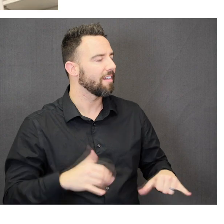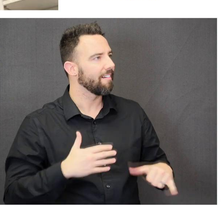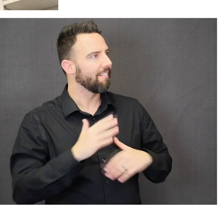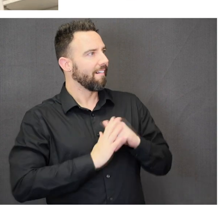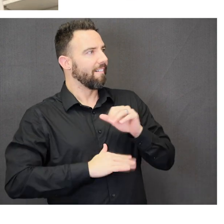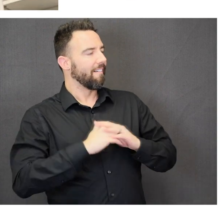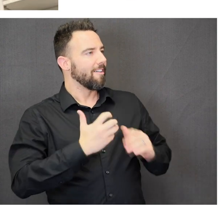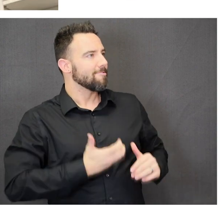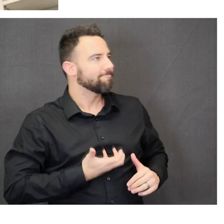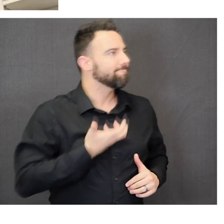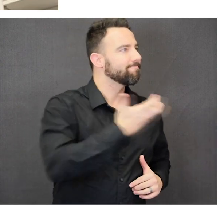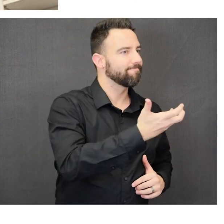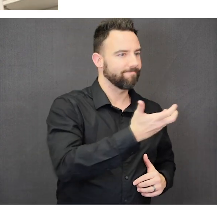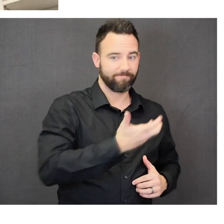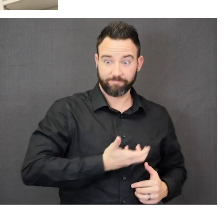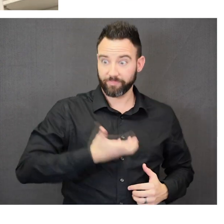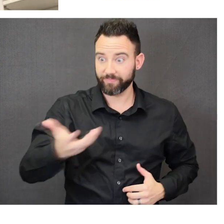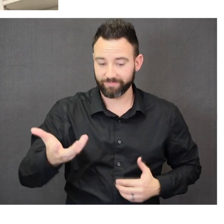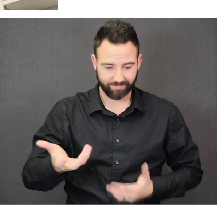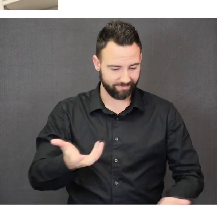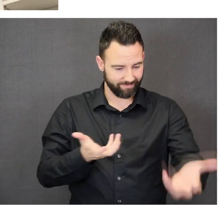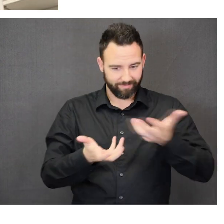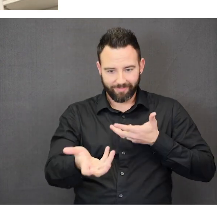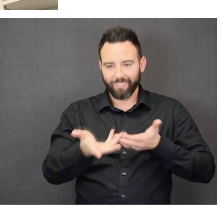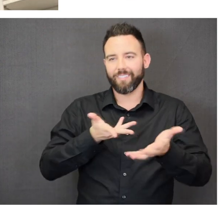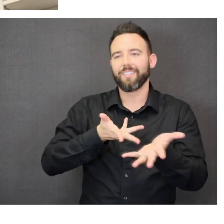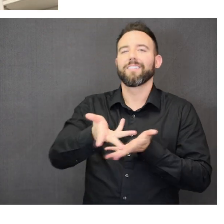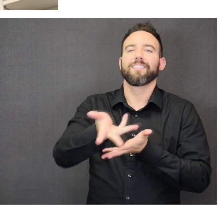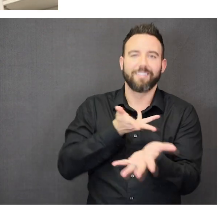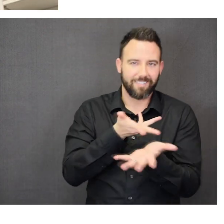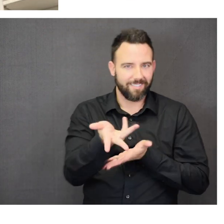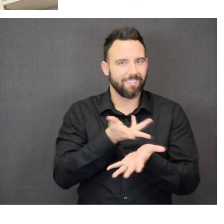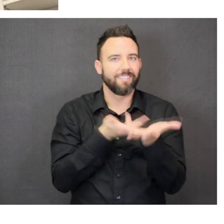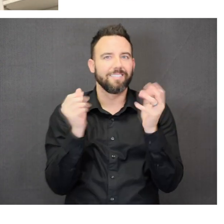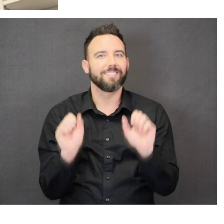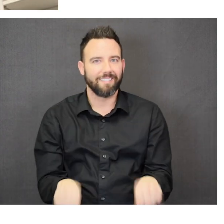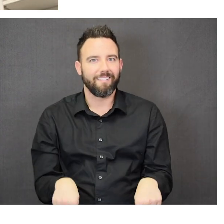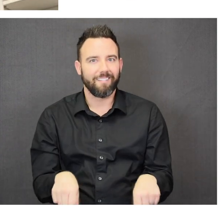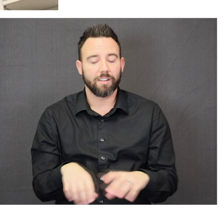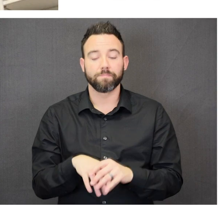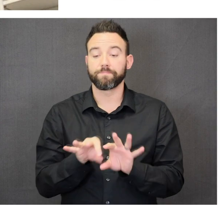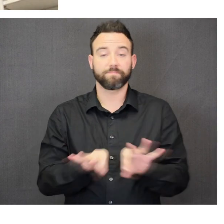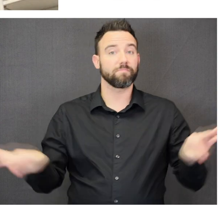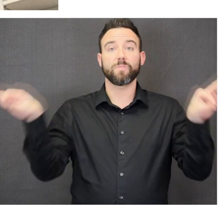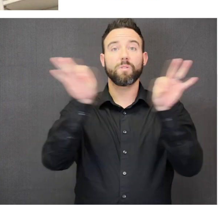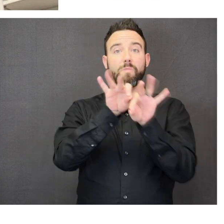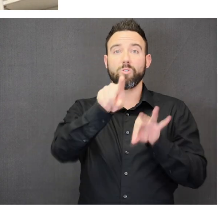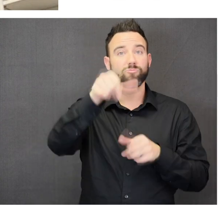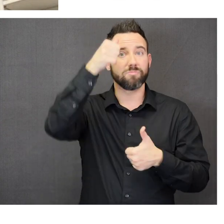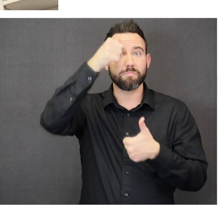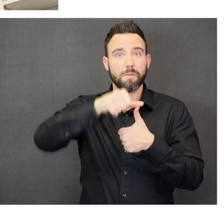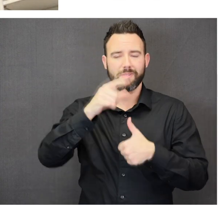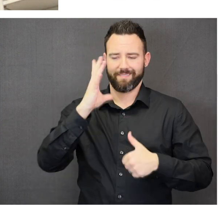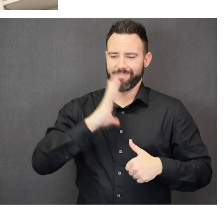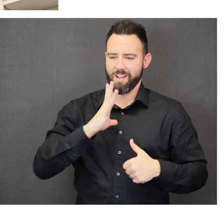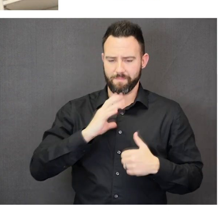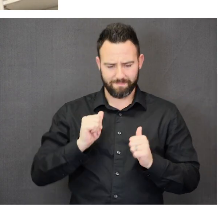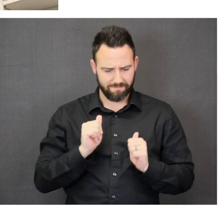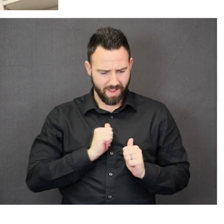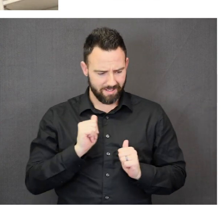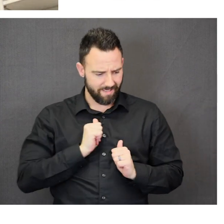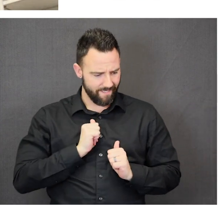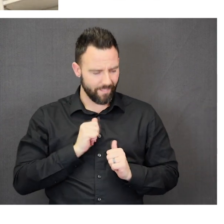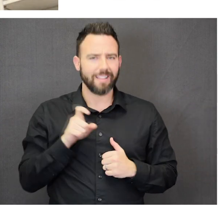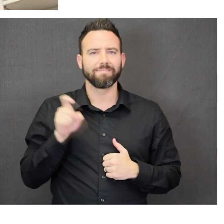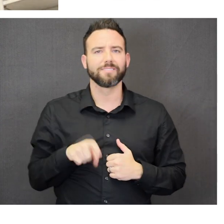this is the first step. Regulate yourself. Breathe. Move. What do you need to do to stay connected to yourself? And